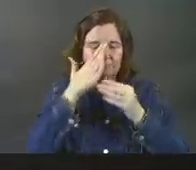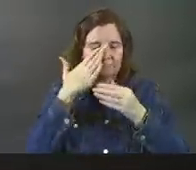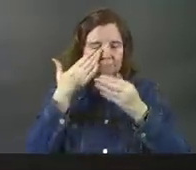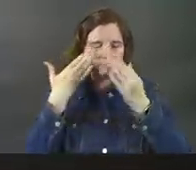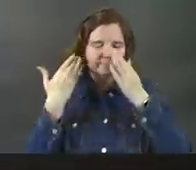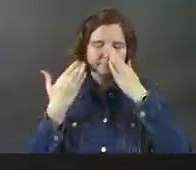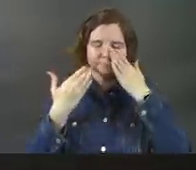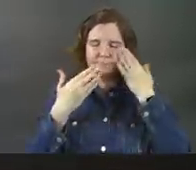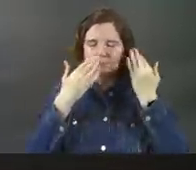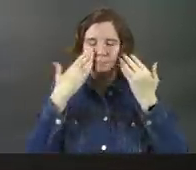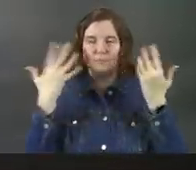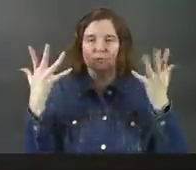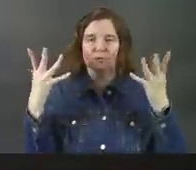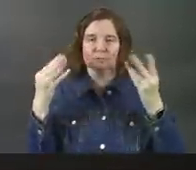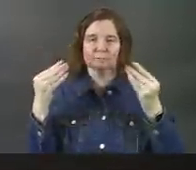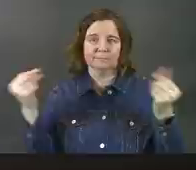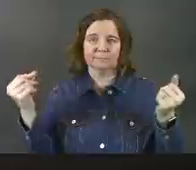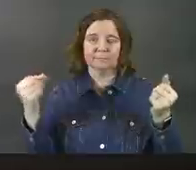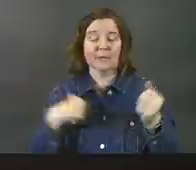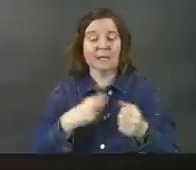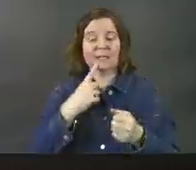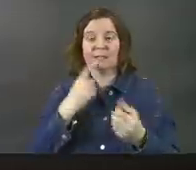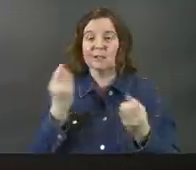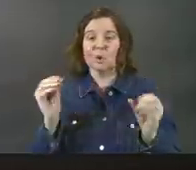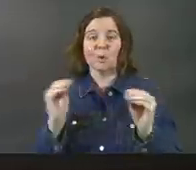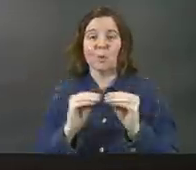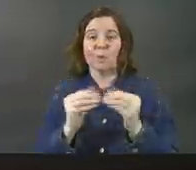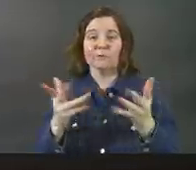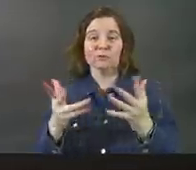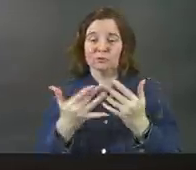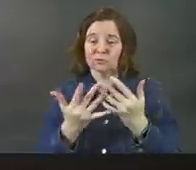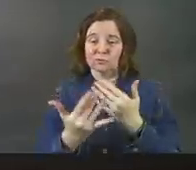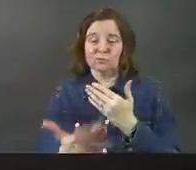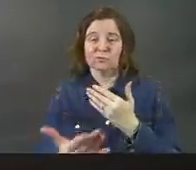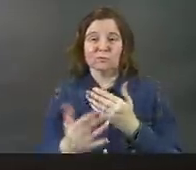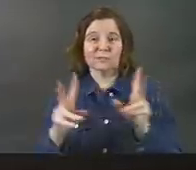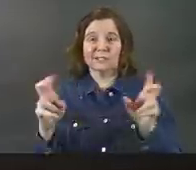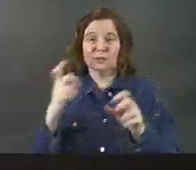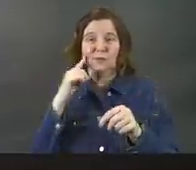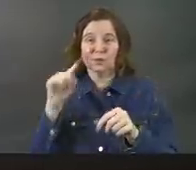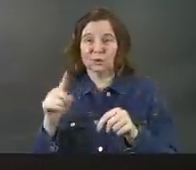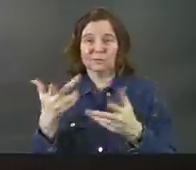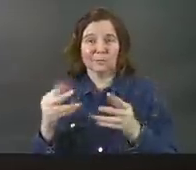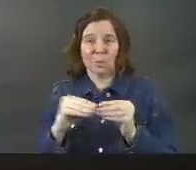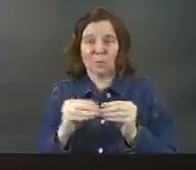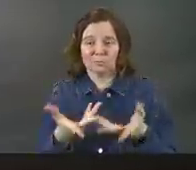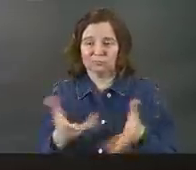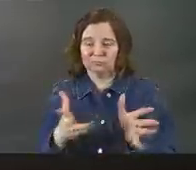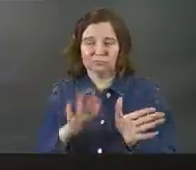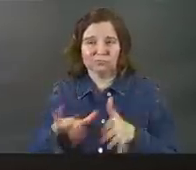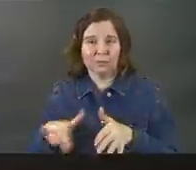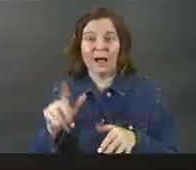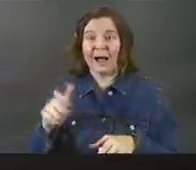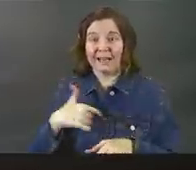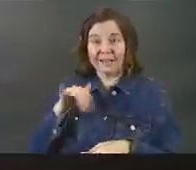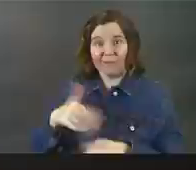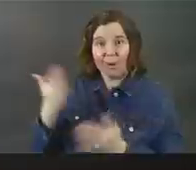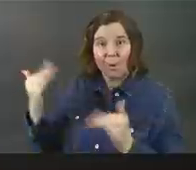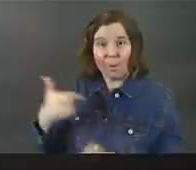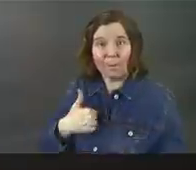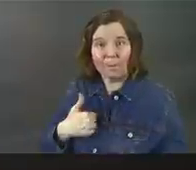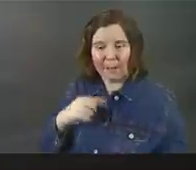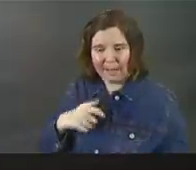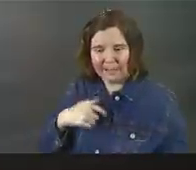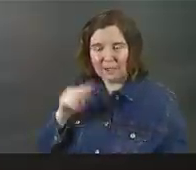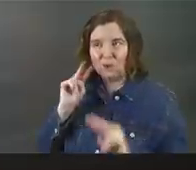tear from our face. And he says, no more will this be an issue for you. I need that hope.